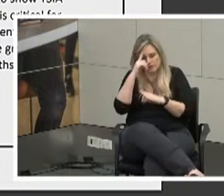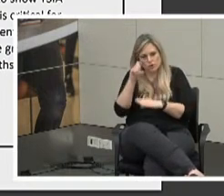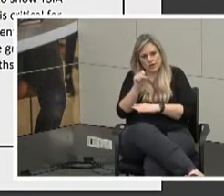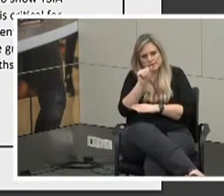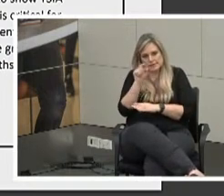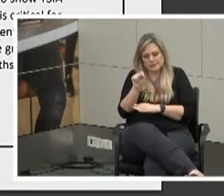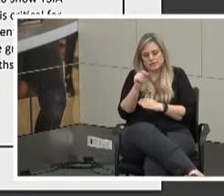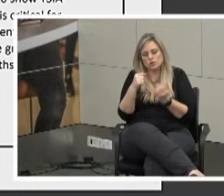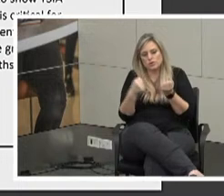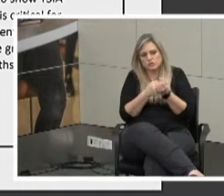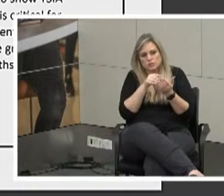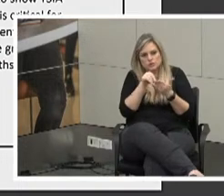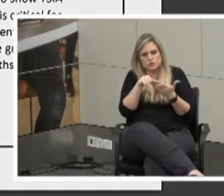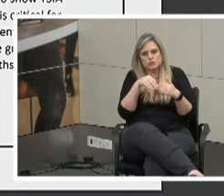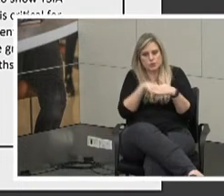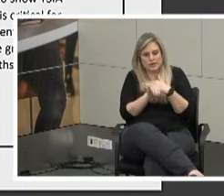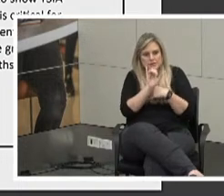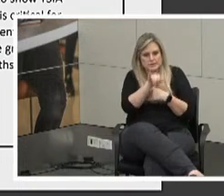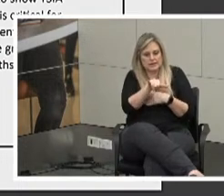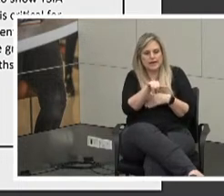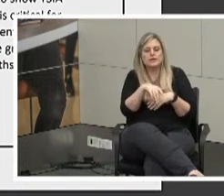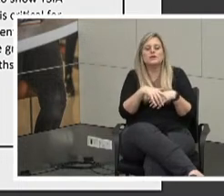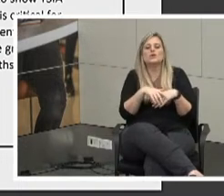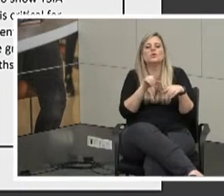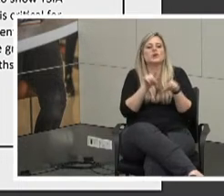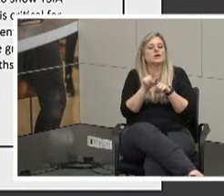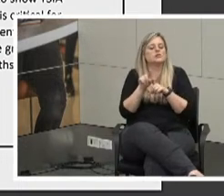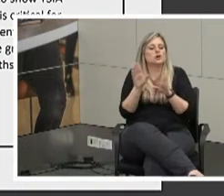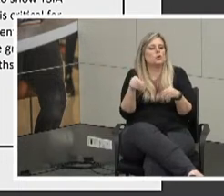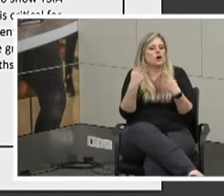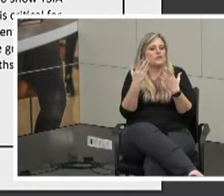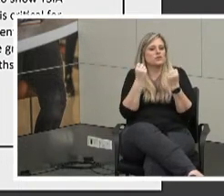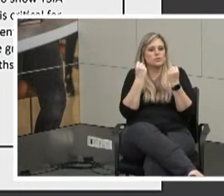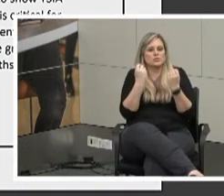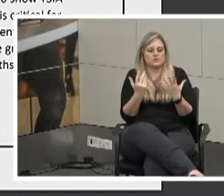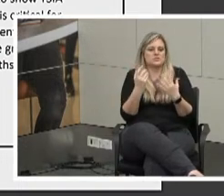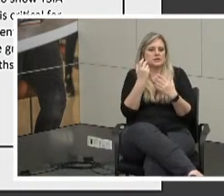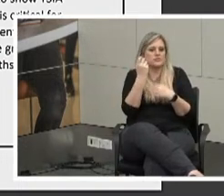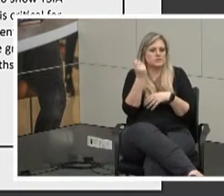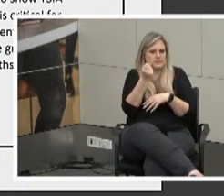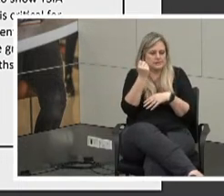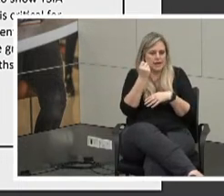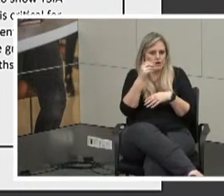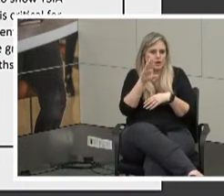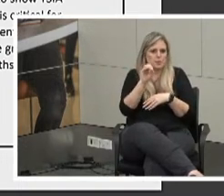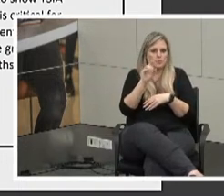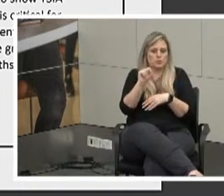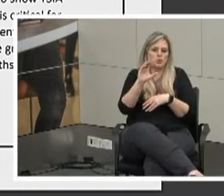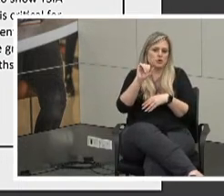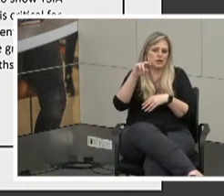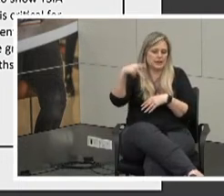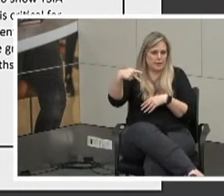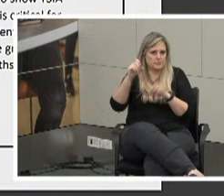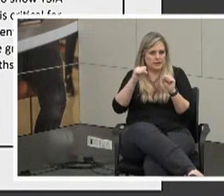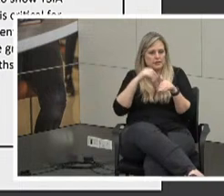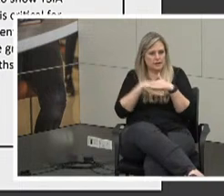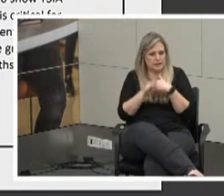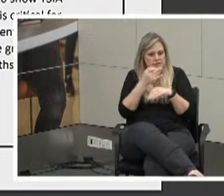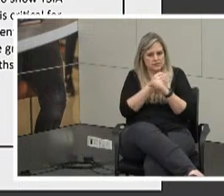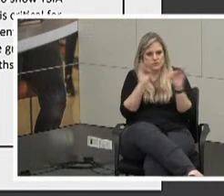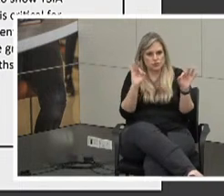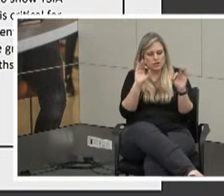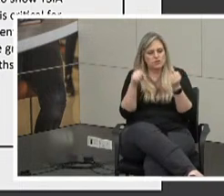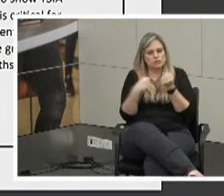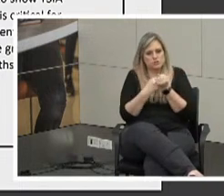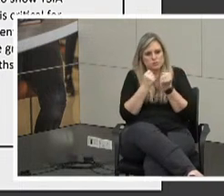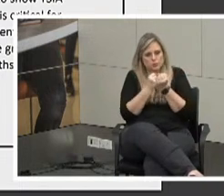accessing that as they prepare um we offer many many Saturday boot camp sessions that all of our students can access to for free to support them